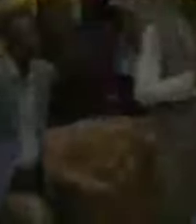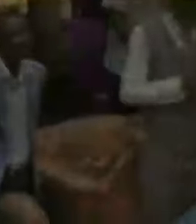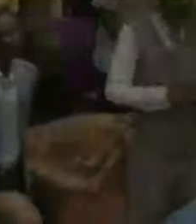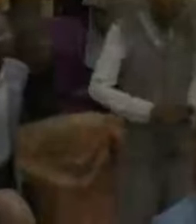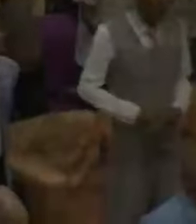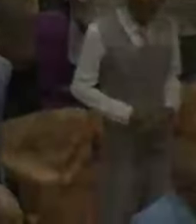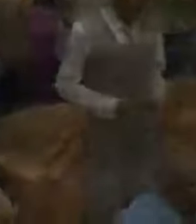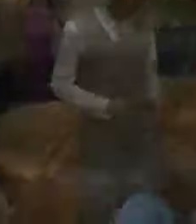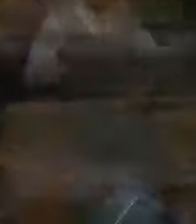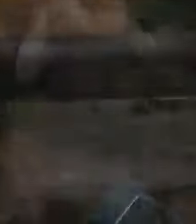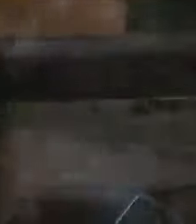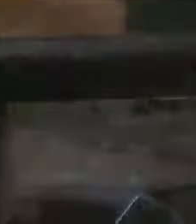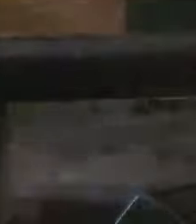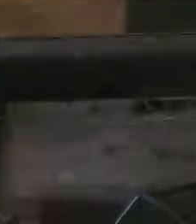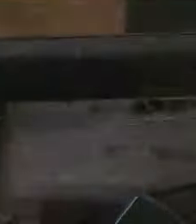everybody said,